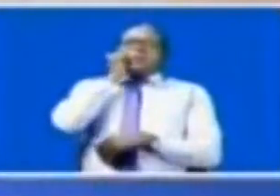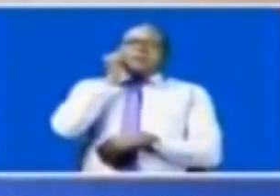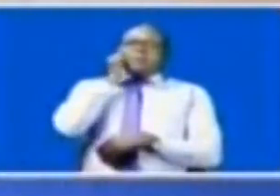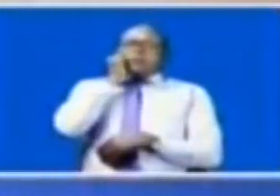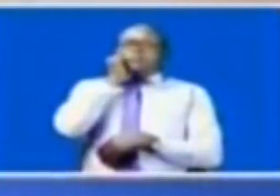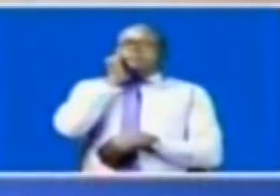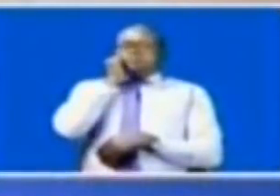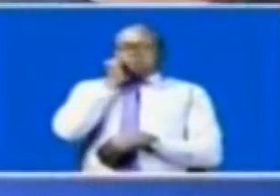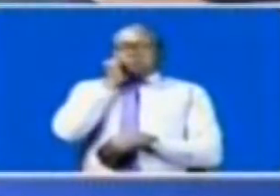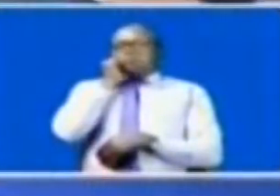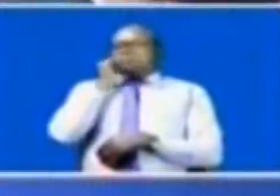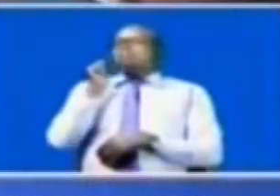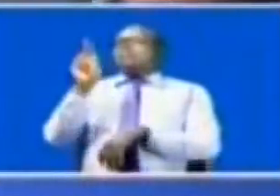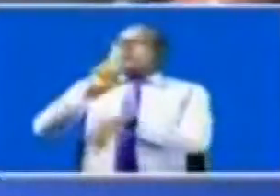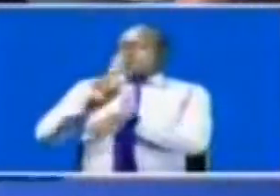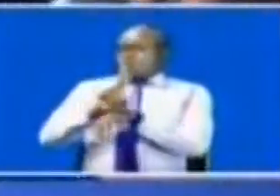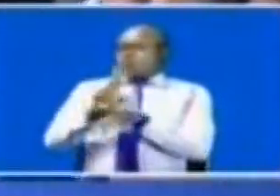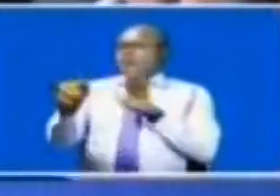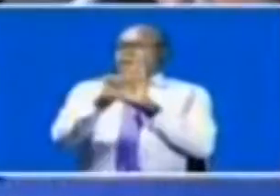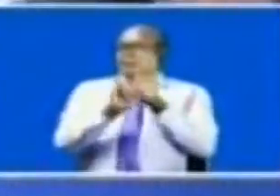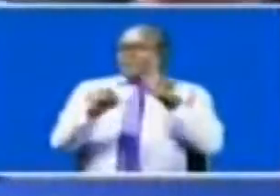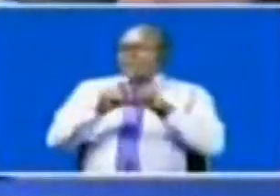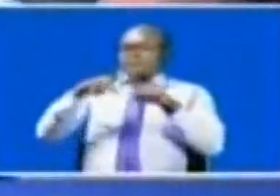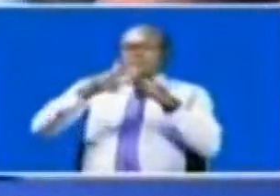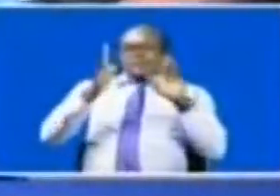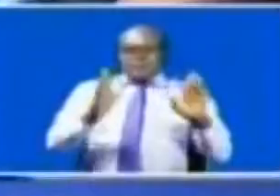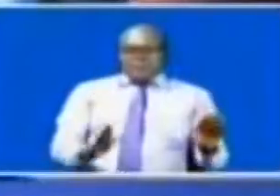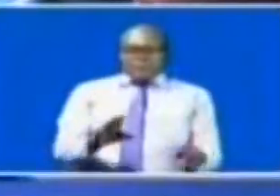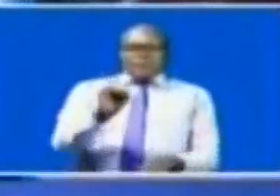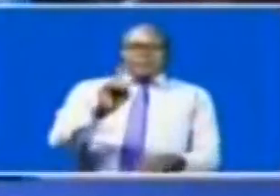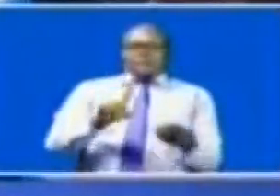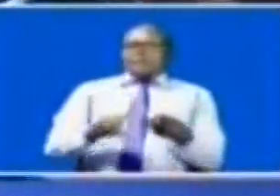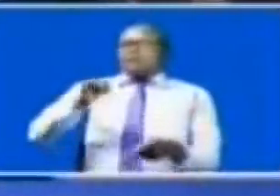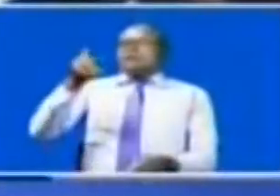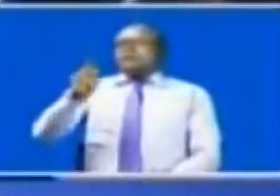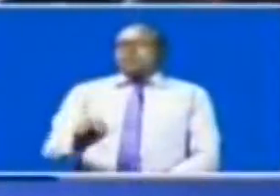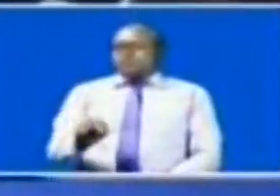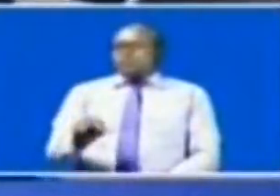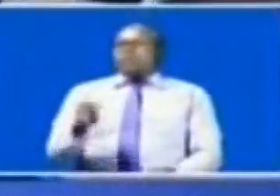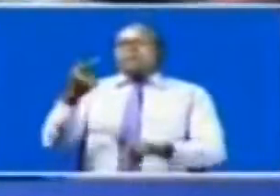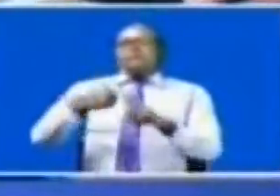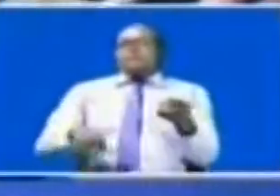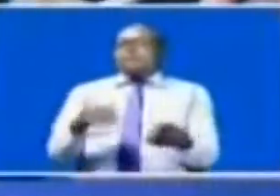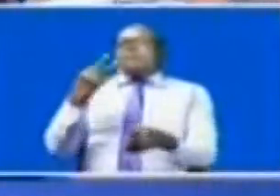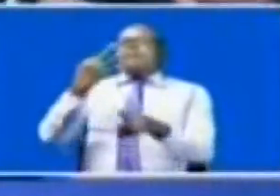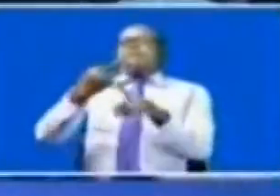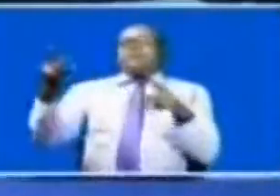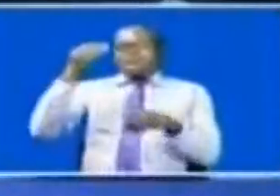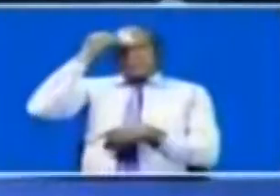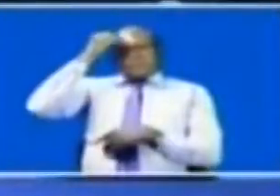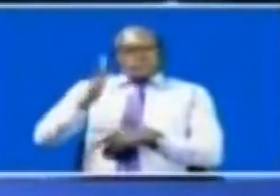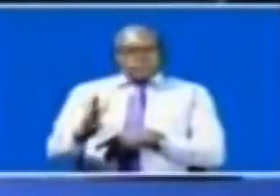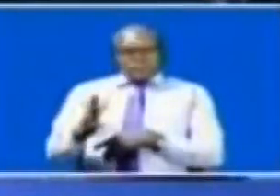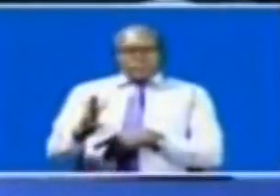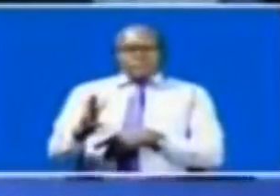these young innovators, who prefer being identified as Engineer David Okumbo and Dr. John Wandera, who are from three students at St. Peter's